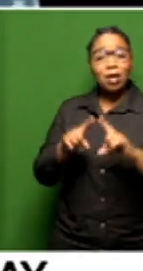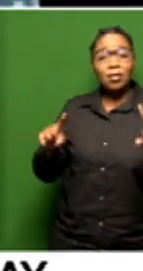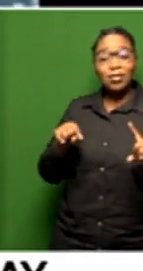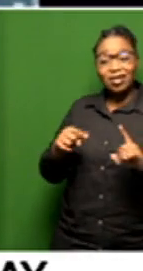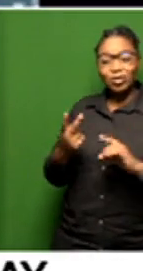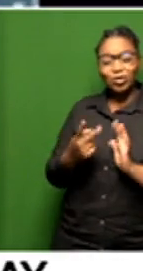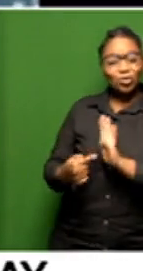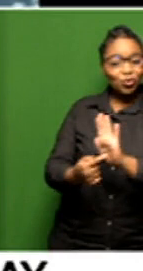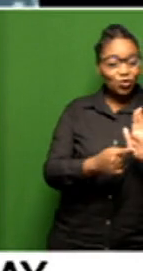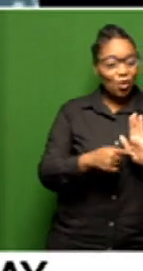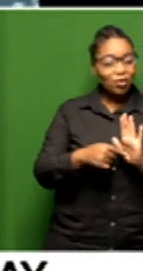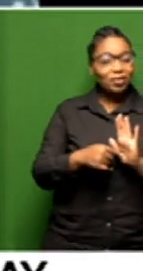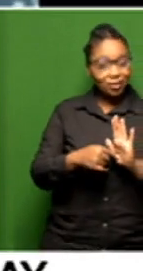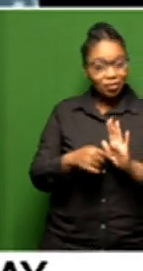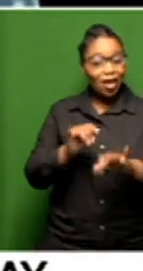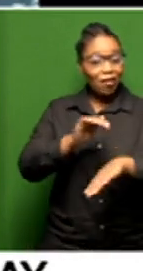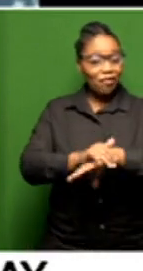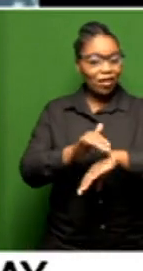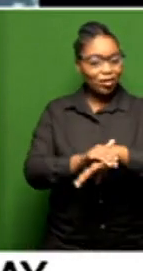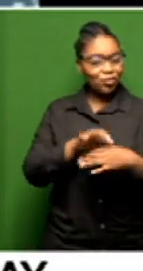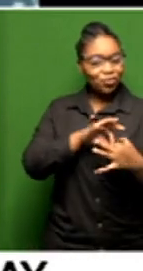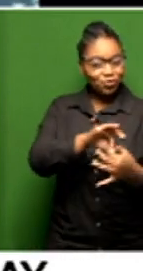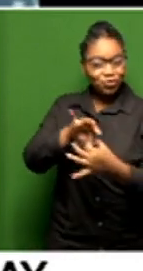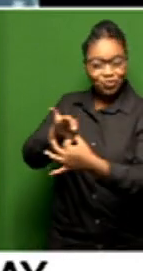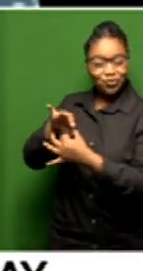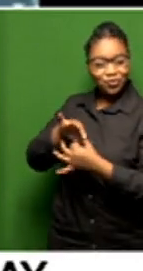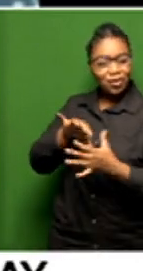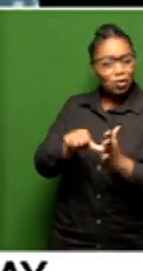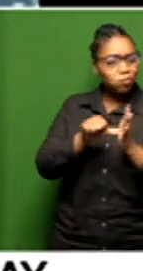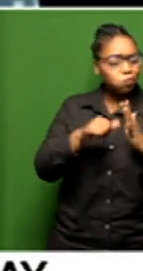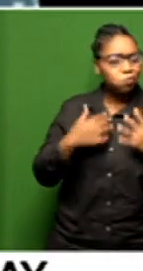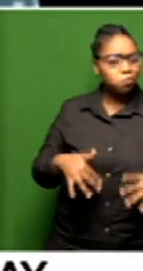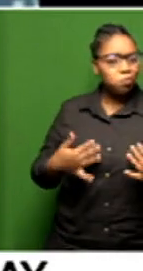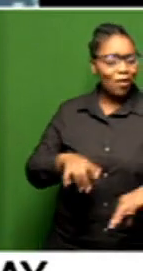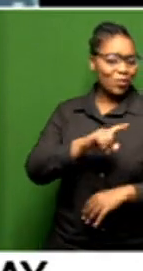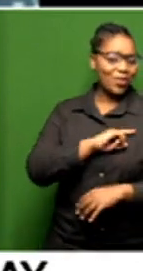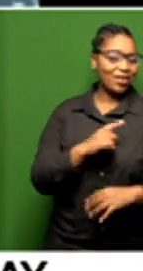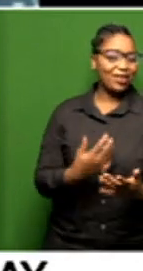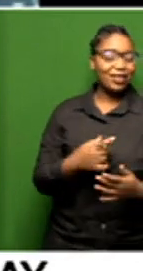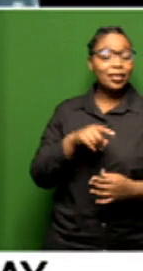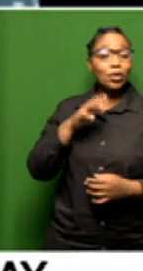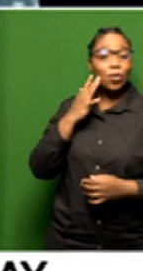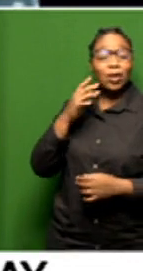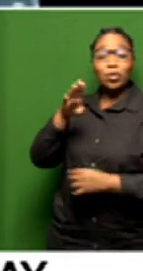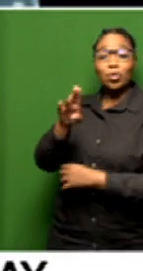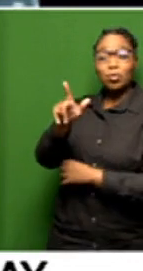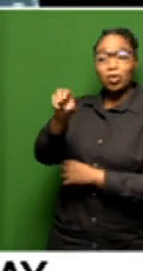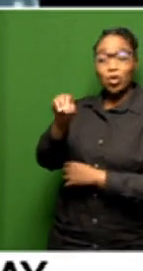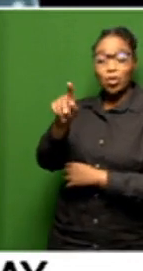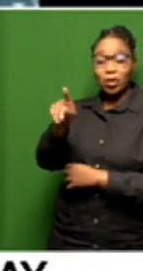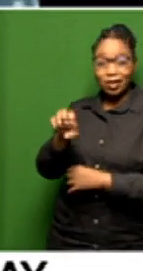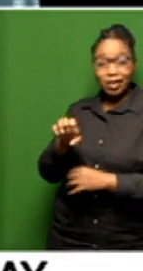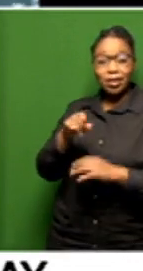how important friendship is, because at a time when Bloke was exiled in